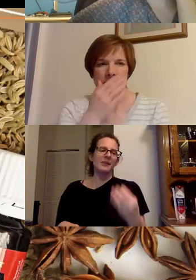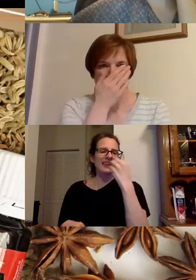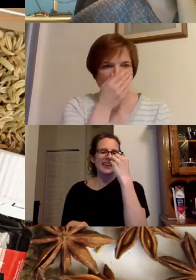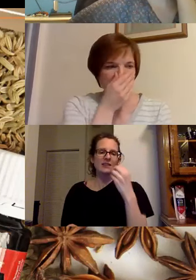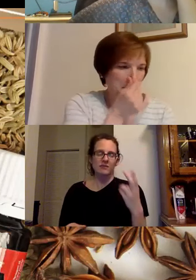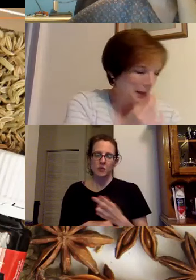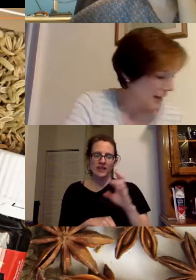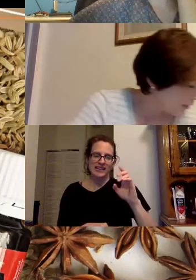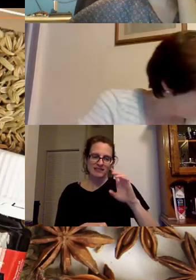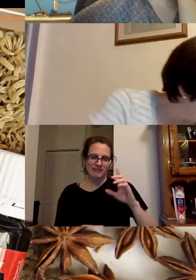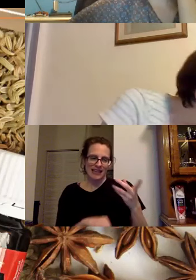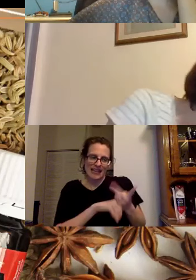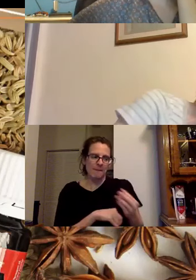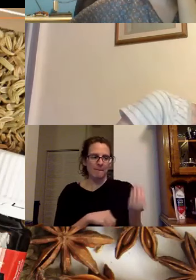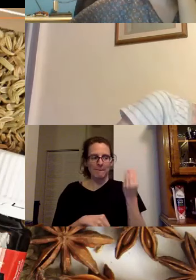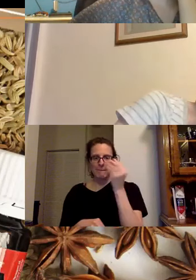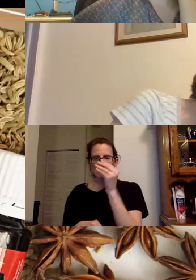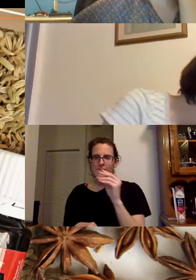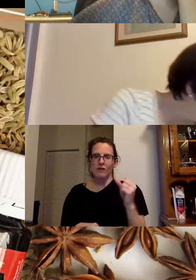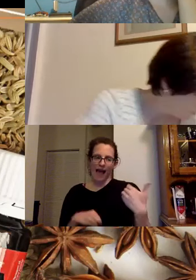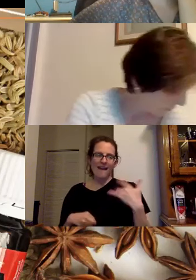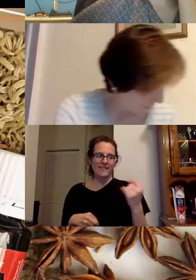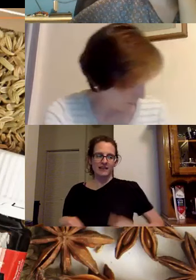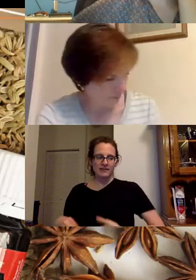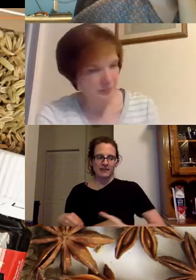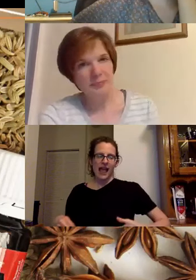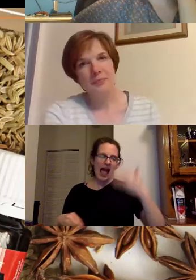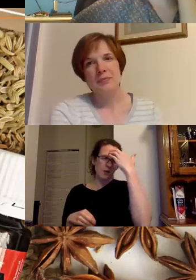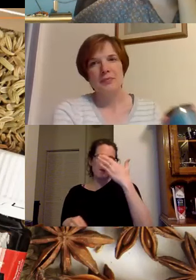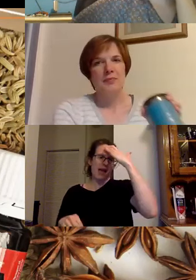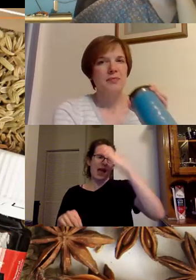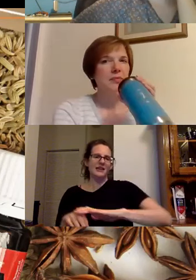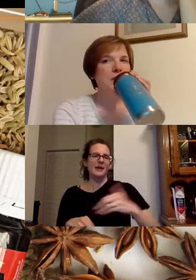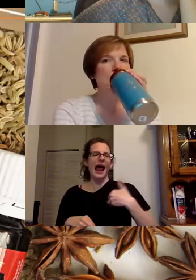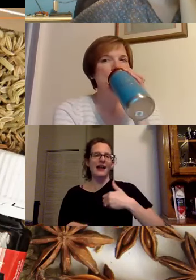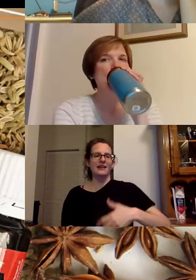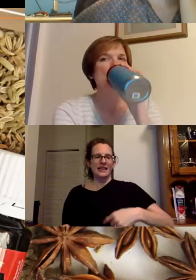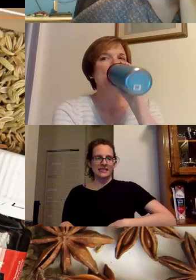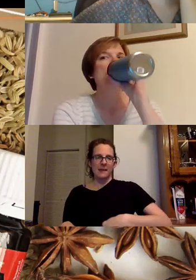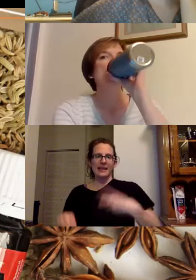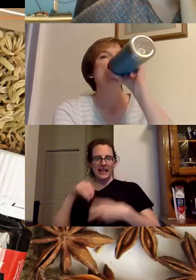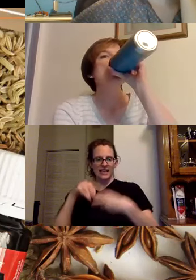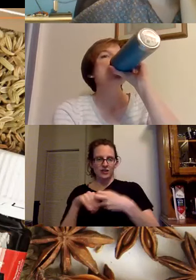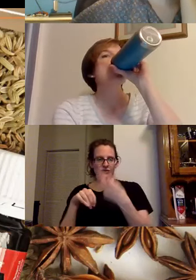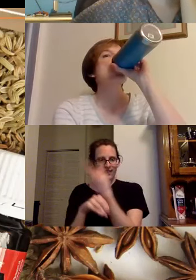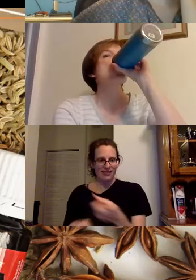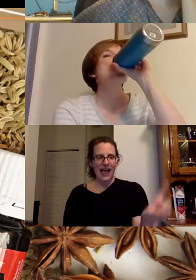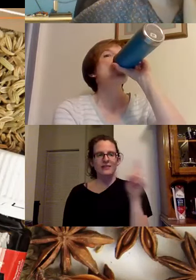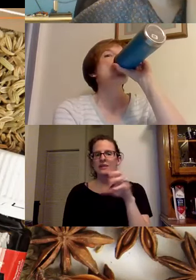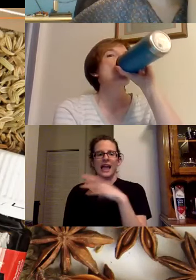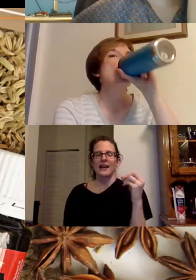Digize on hand. My husband had some upset tummy issues last week, and